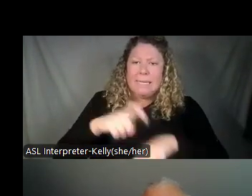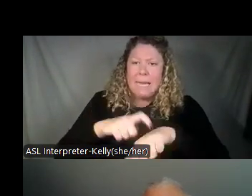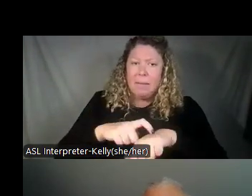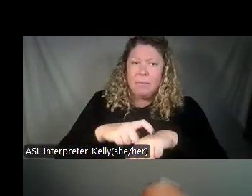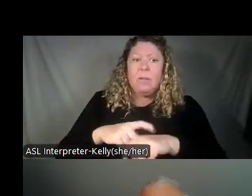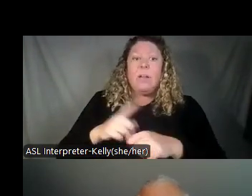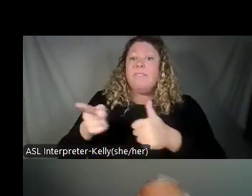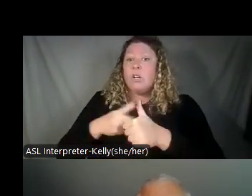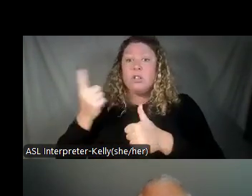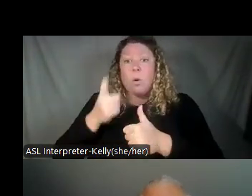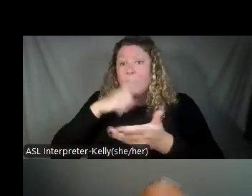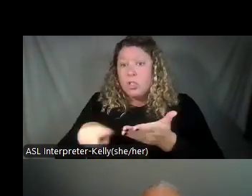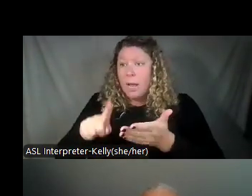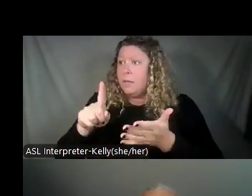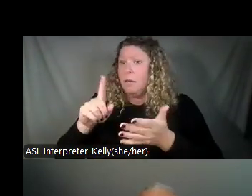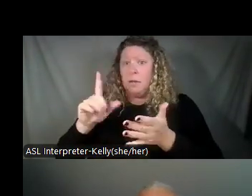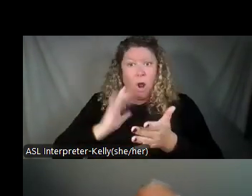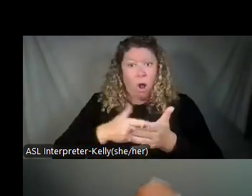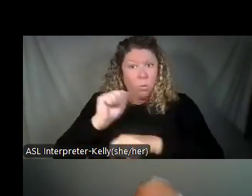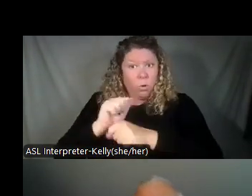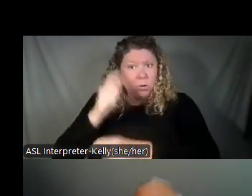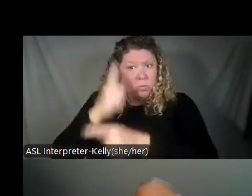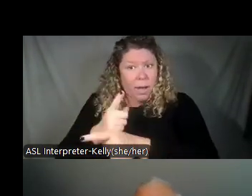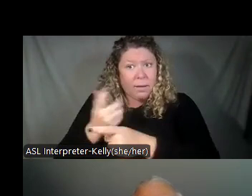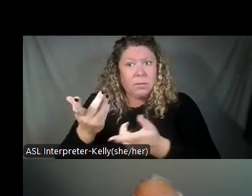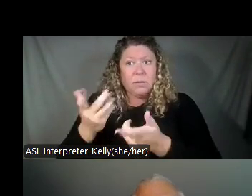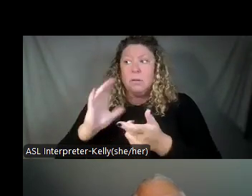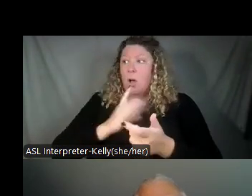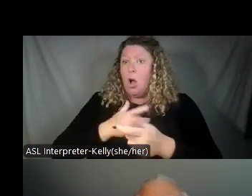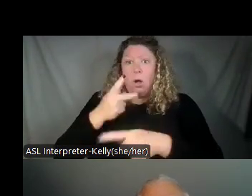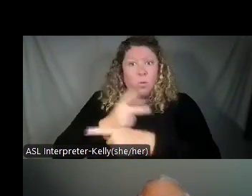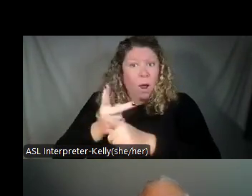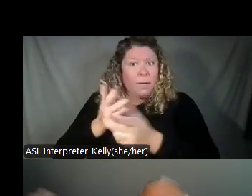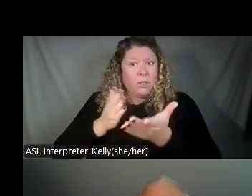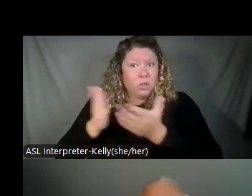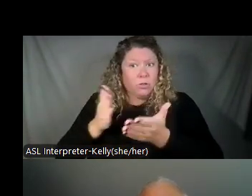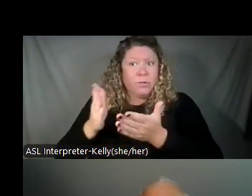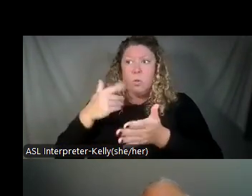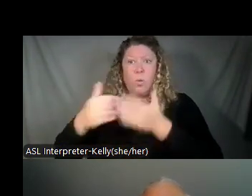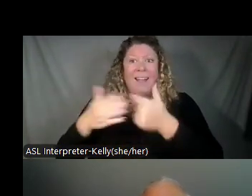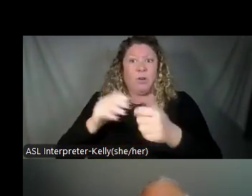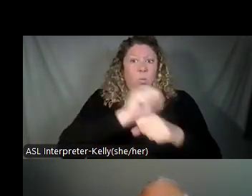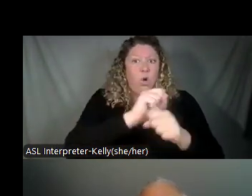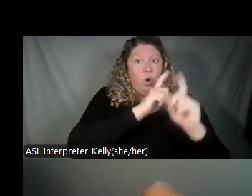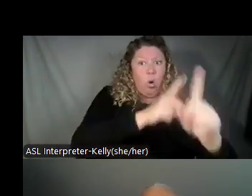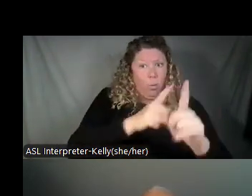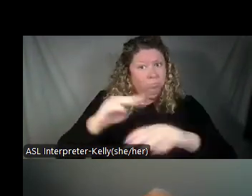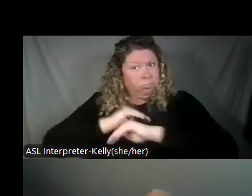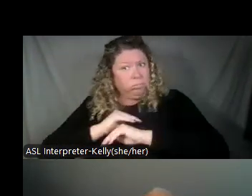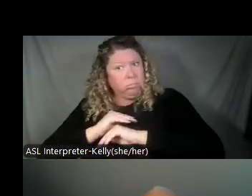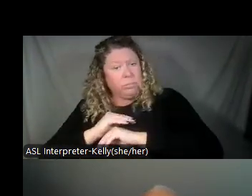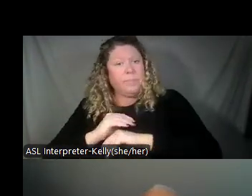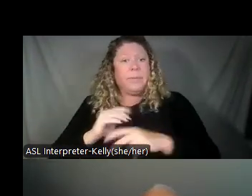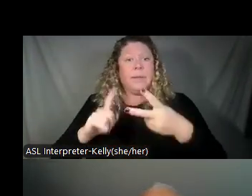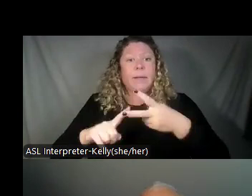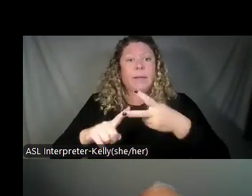do. Is it correct? Did the product or service, the things that you said you're going to do, were those right? And then check in the